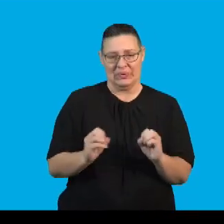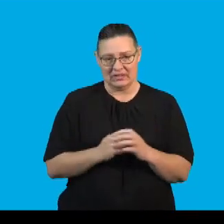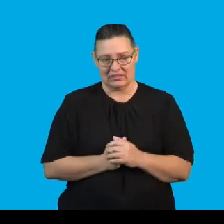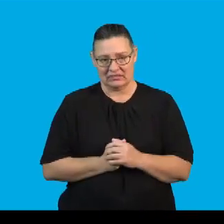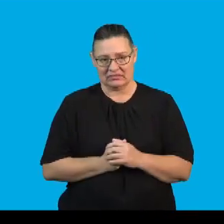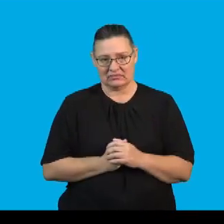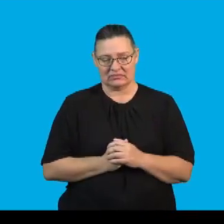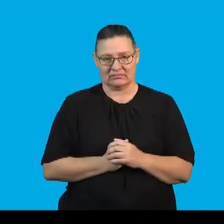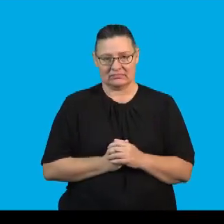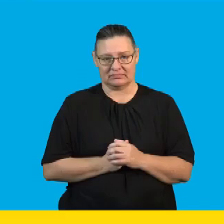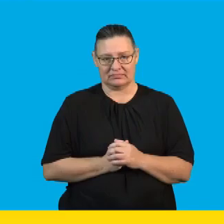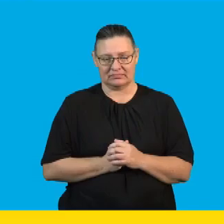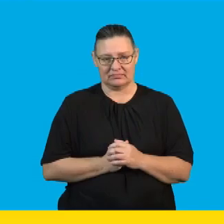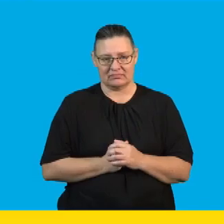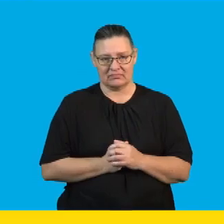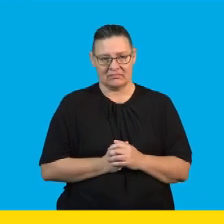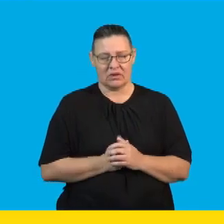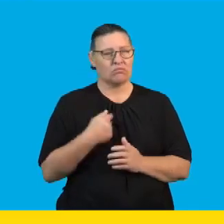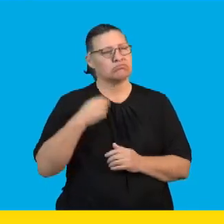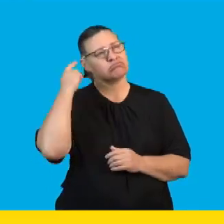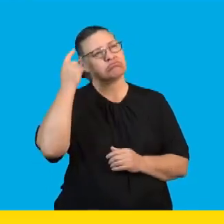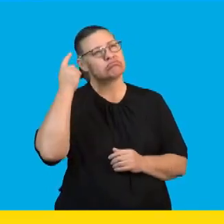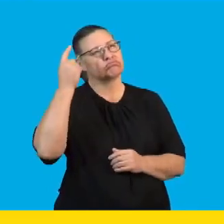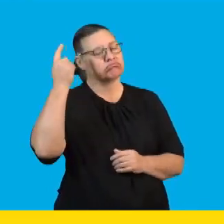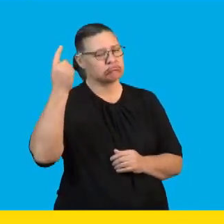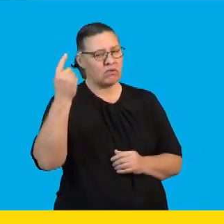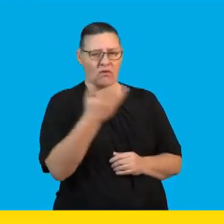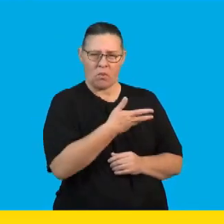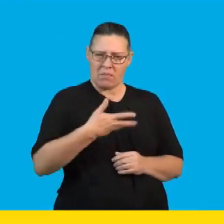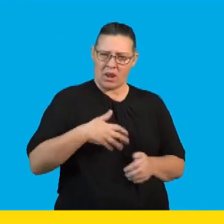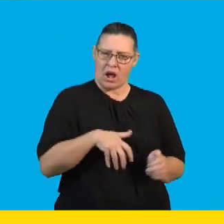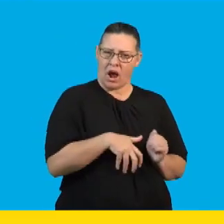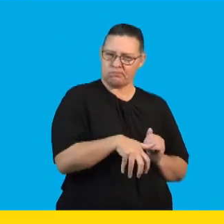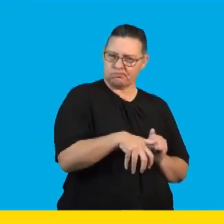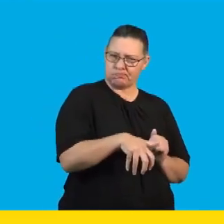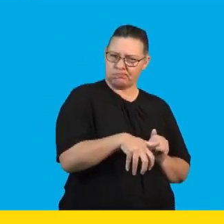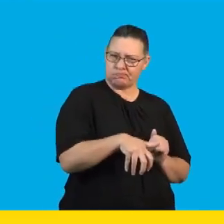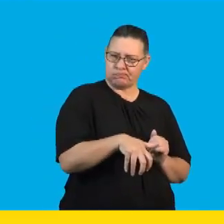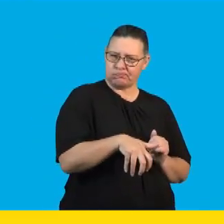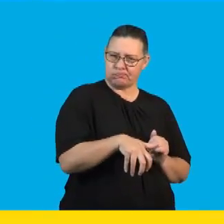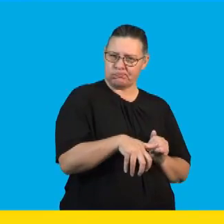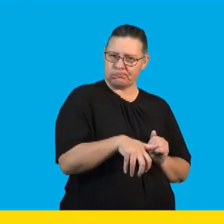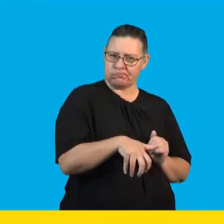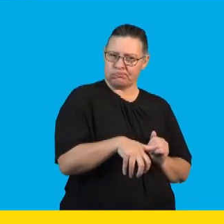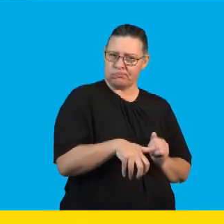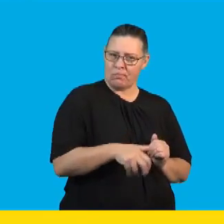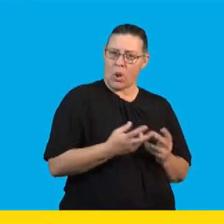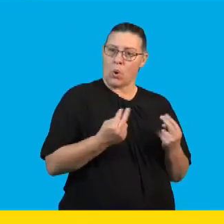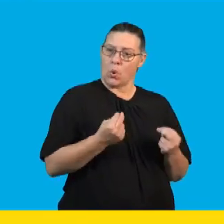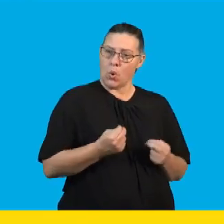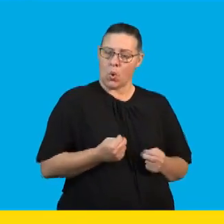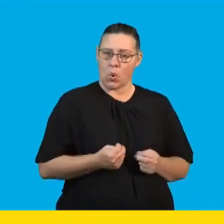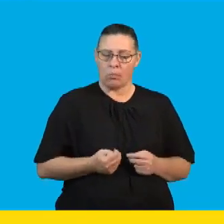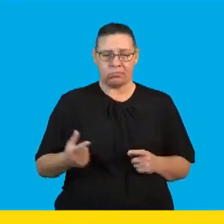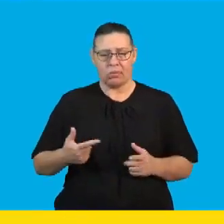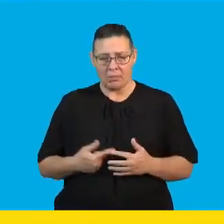develop. Can I give you something to ponder? If a woman is pregnant, there must not be new follicles